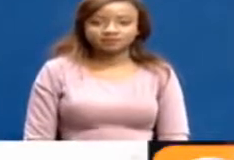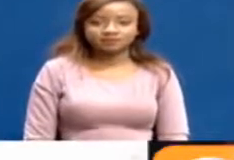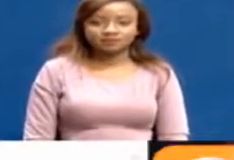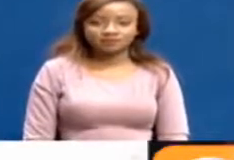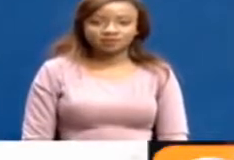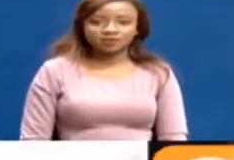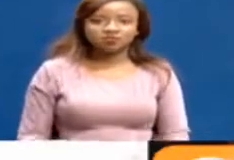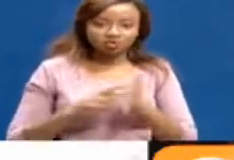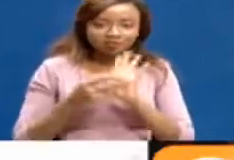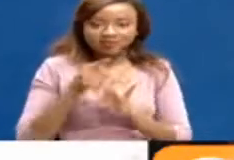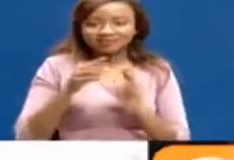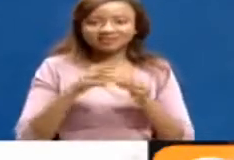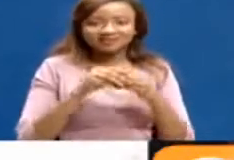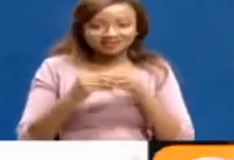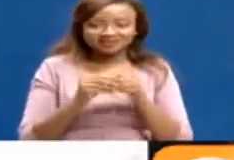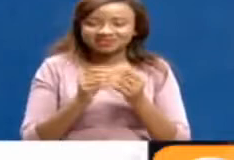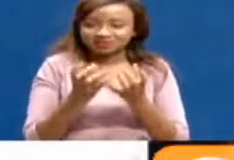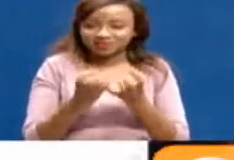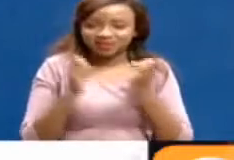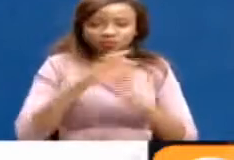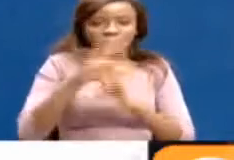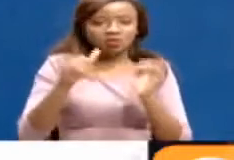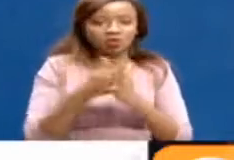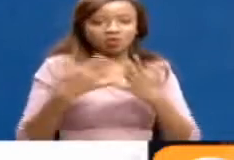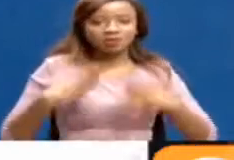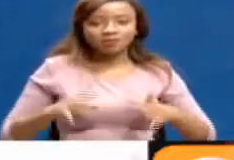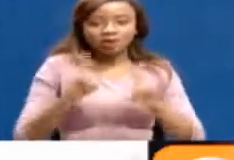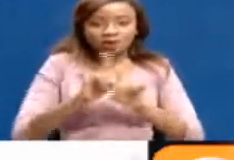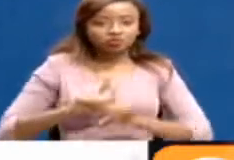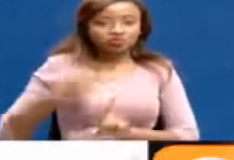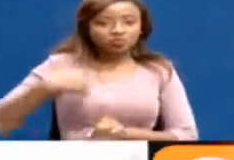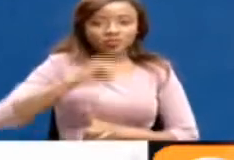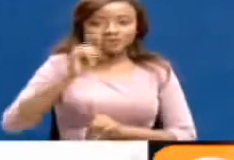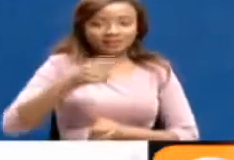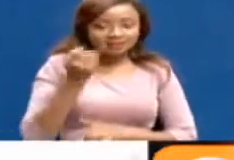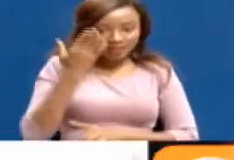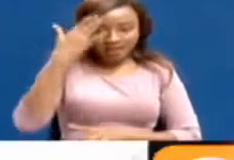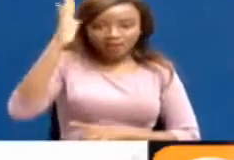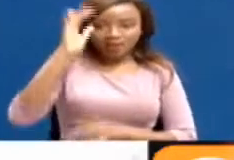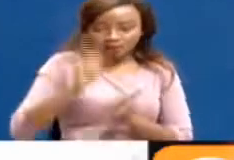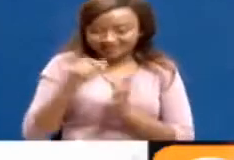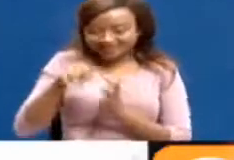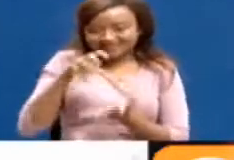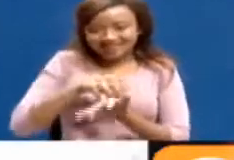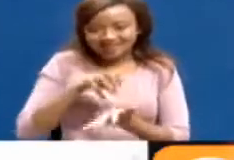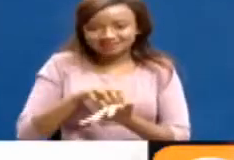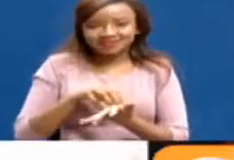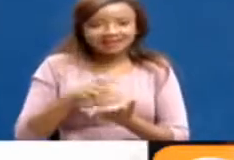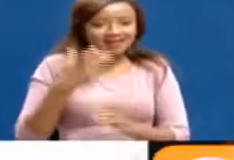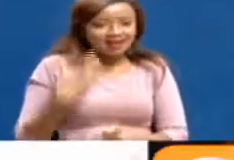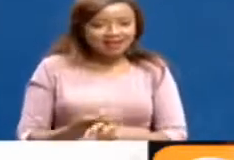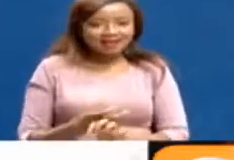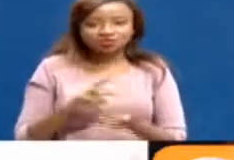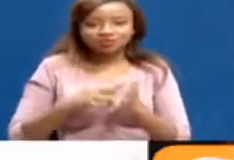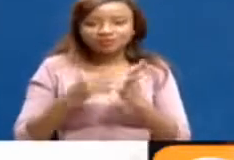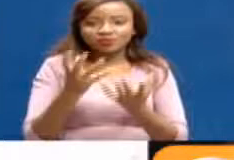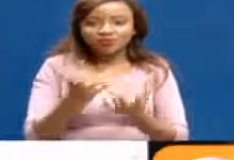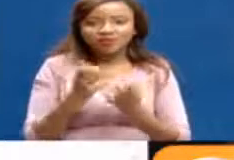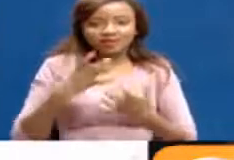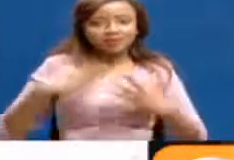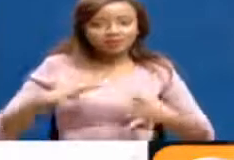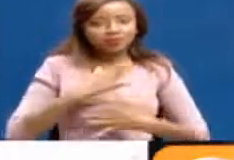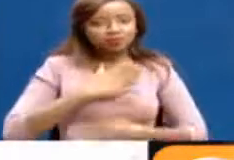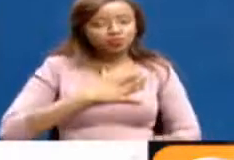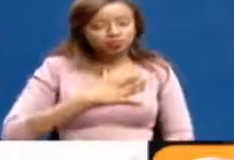by all parts of society, Jeff. And we must realize these are exceptional circumstances that call for humanity. We